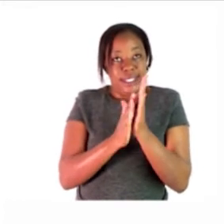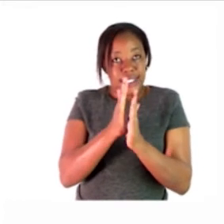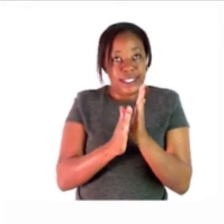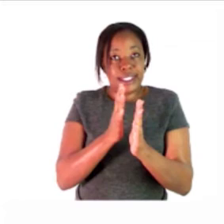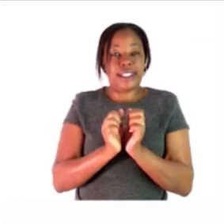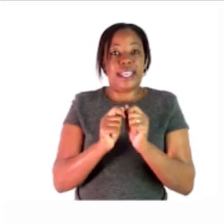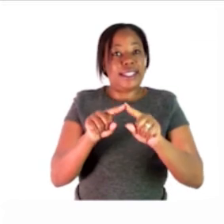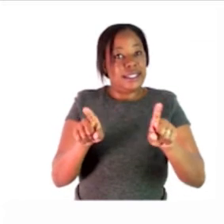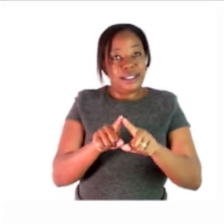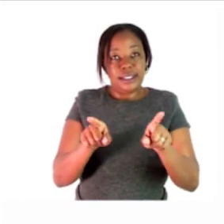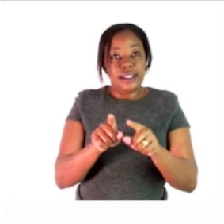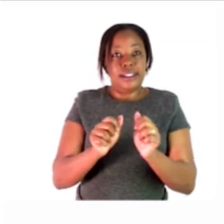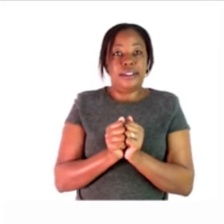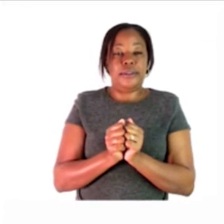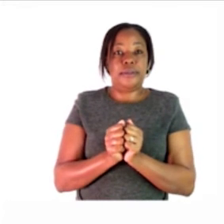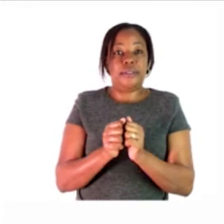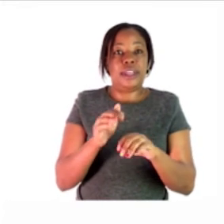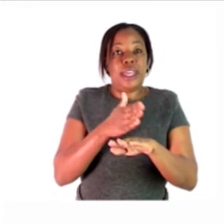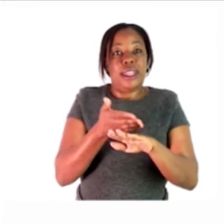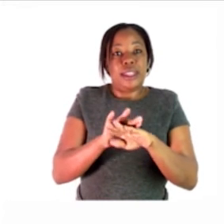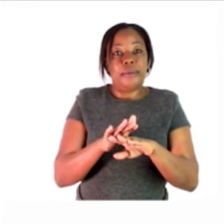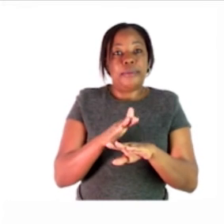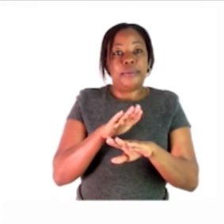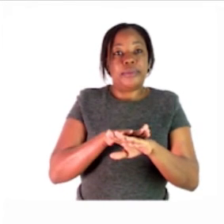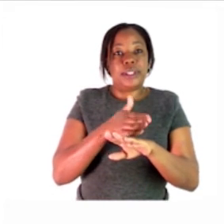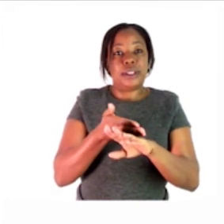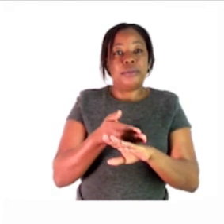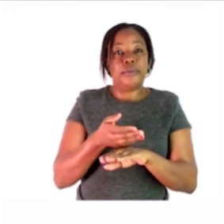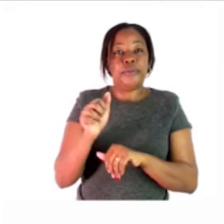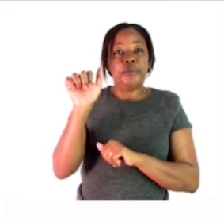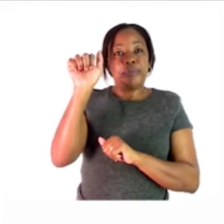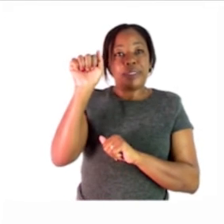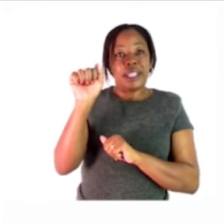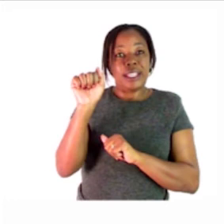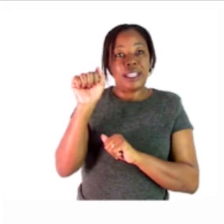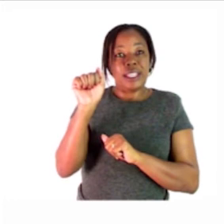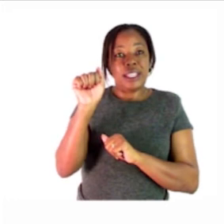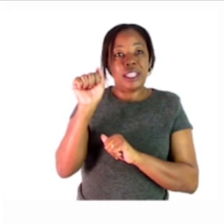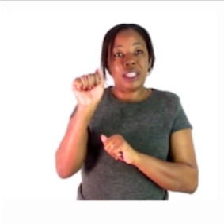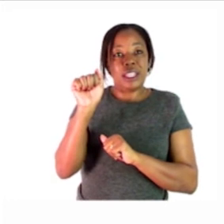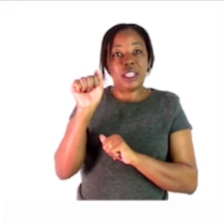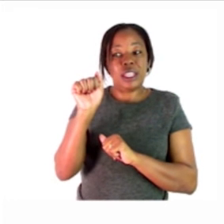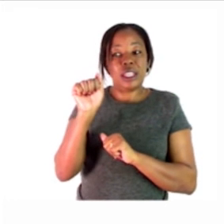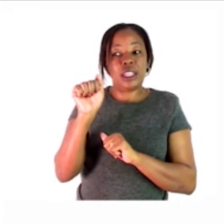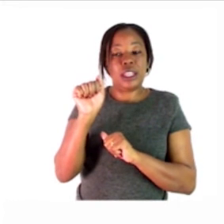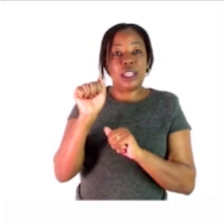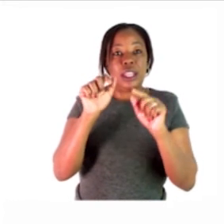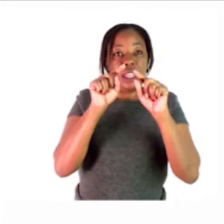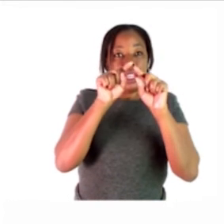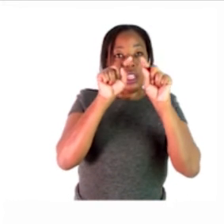and see the example. Now check the first code which is there. And go on in the table there with